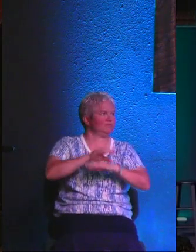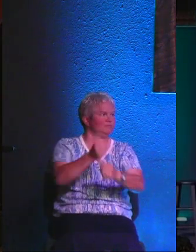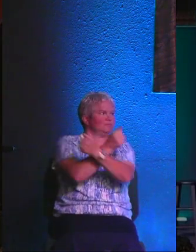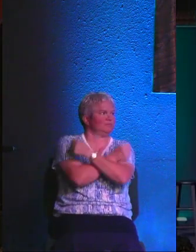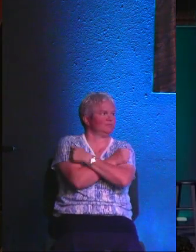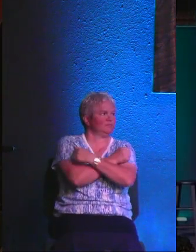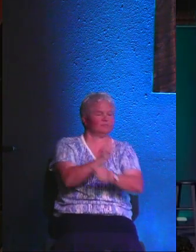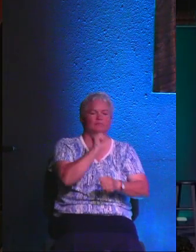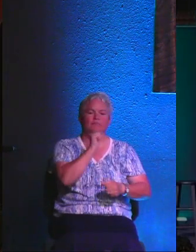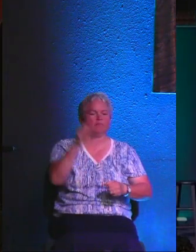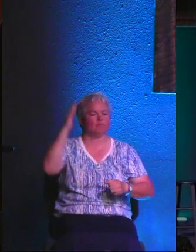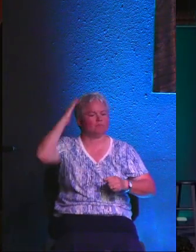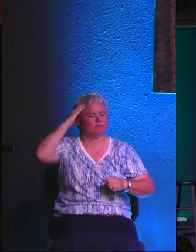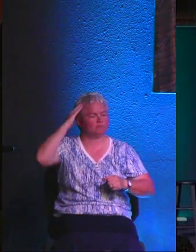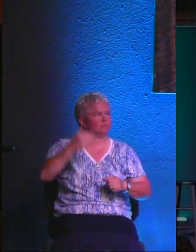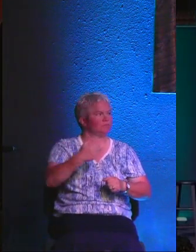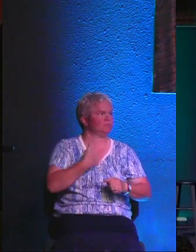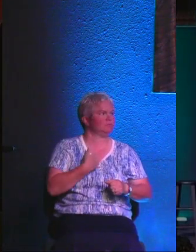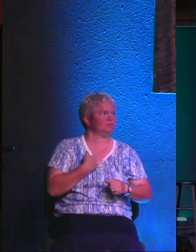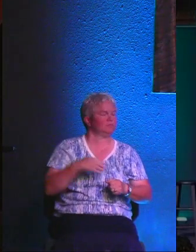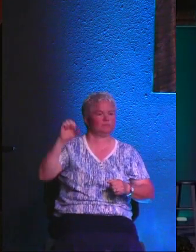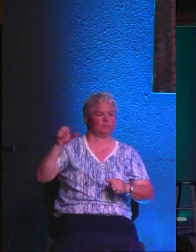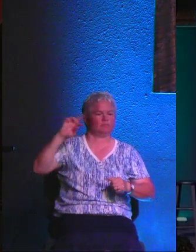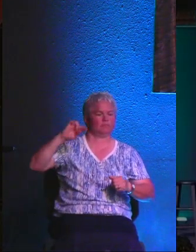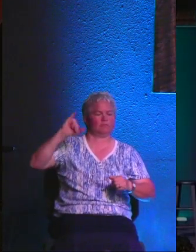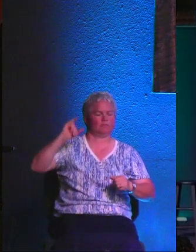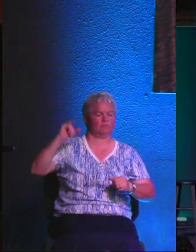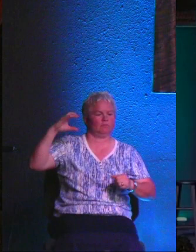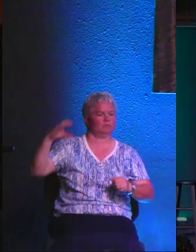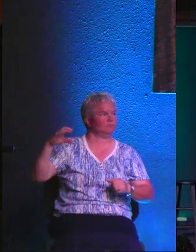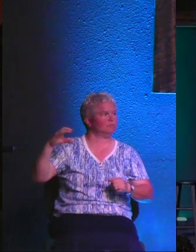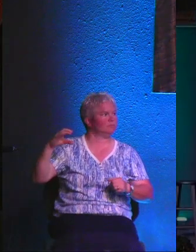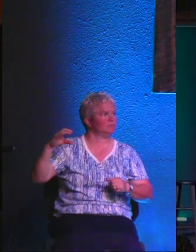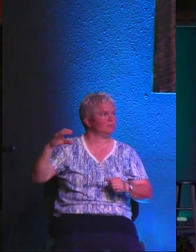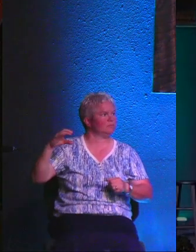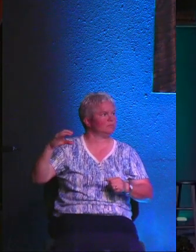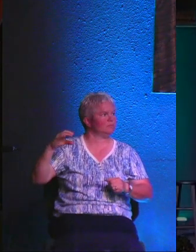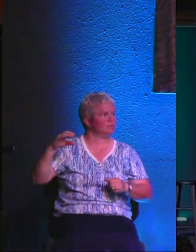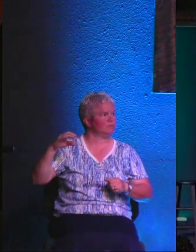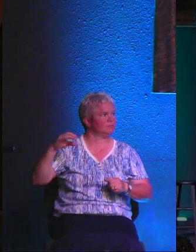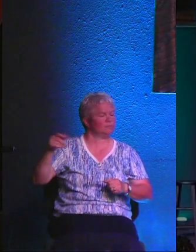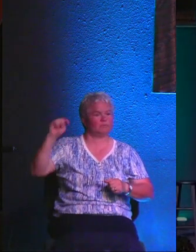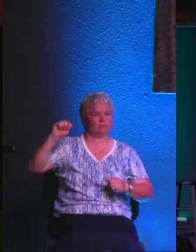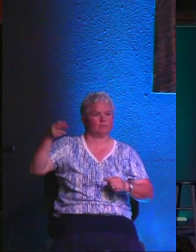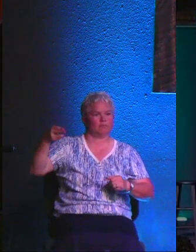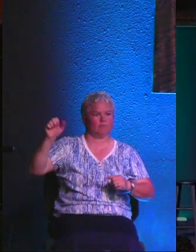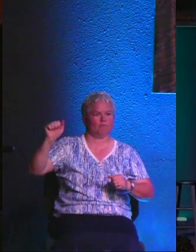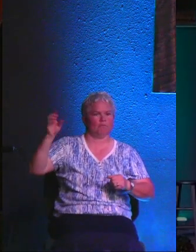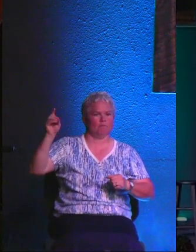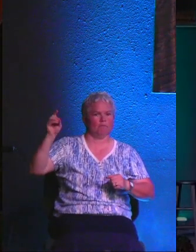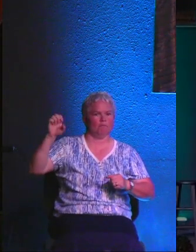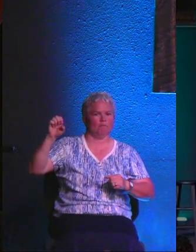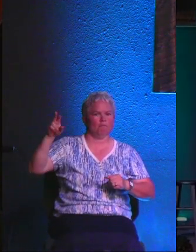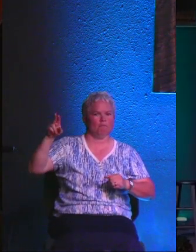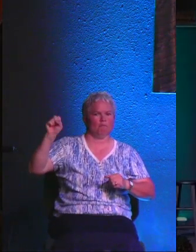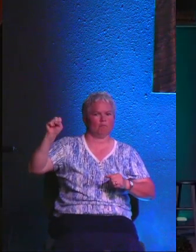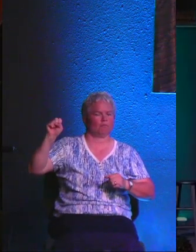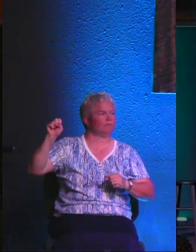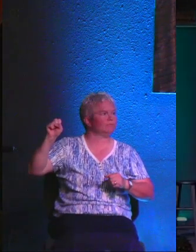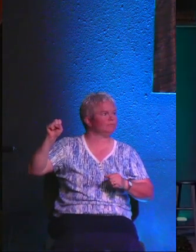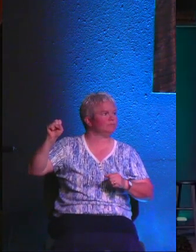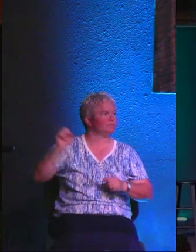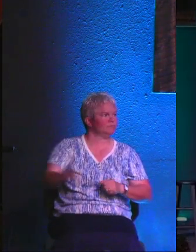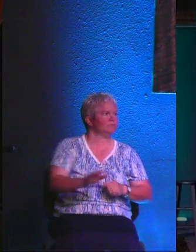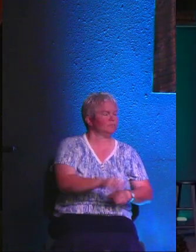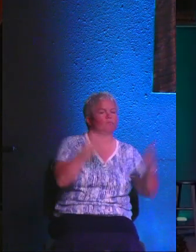that are new or don't know me or I haven't had a chance to meet you, my name's Eric. I'm going to be helping out with youth ministries. And this is Thaddeus. We've